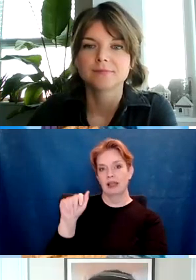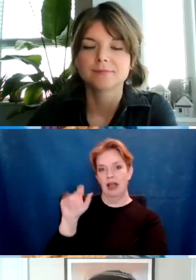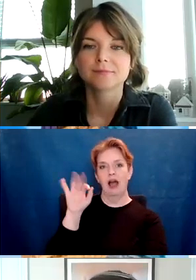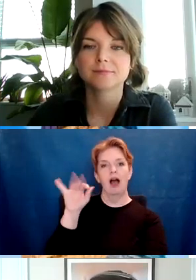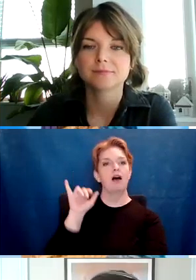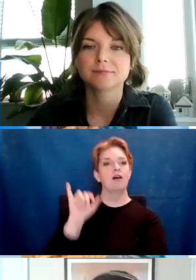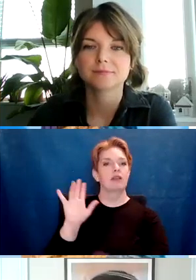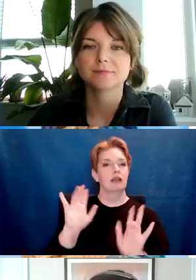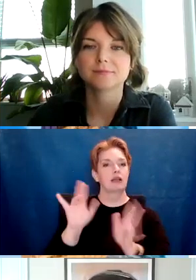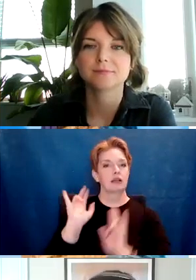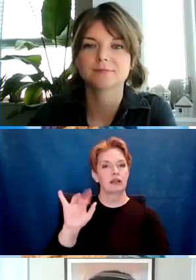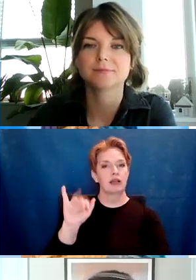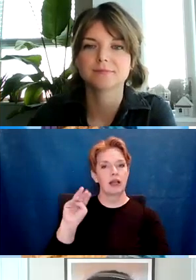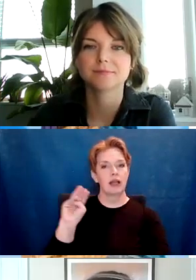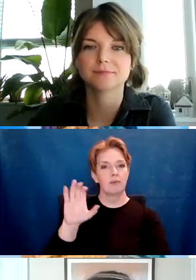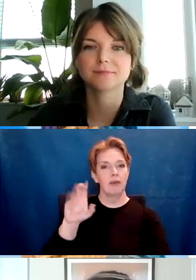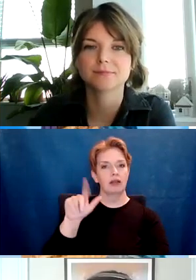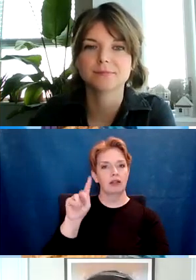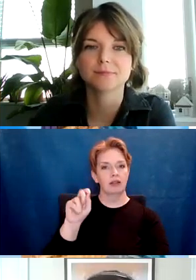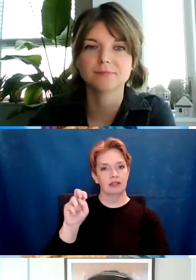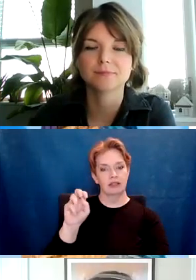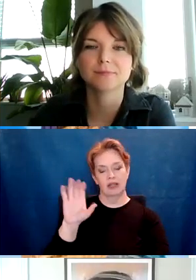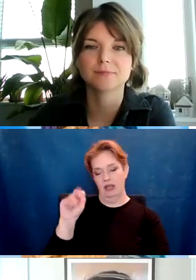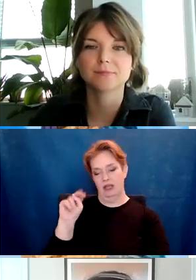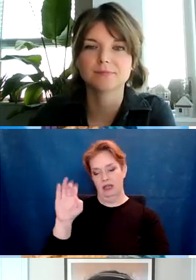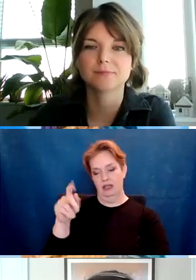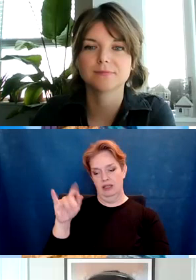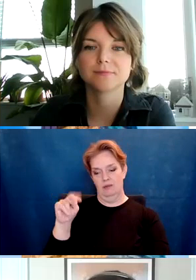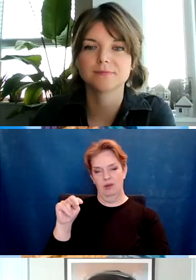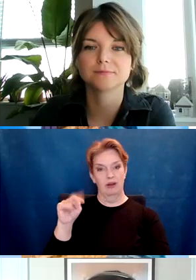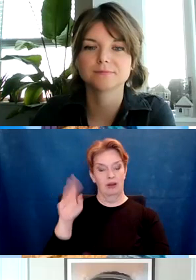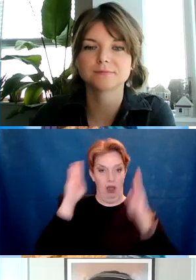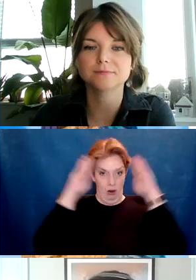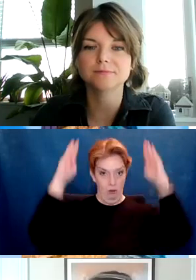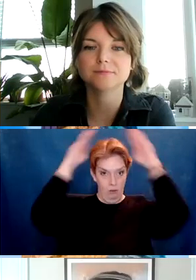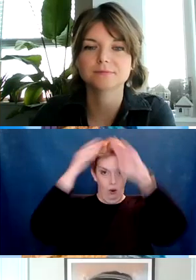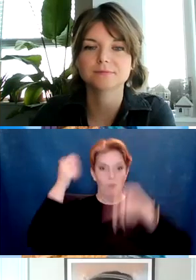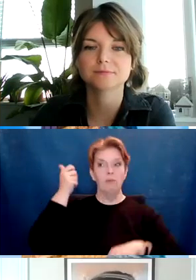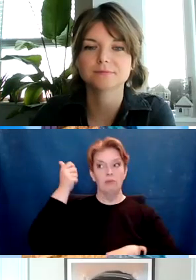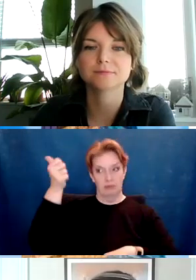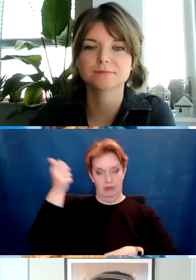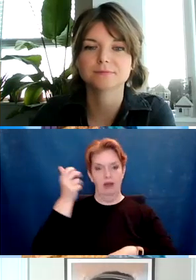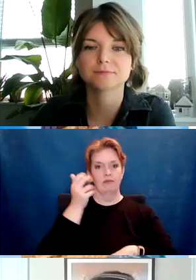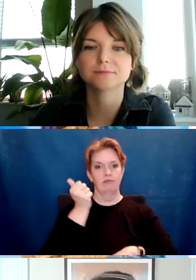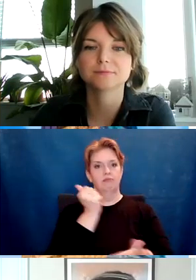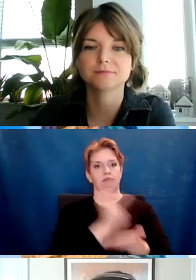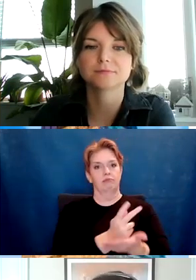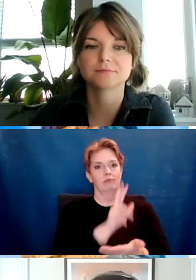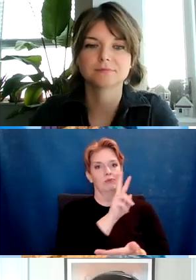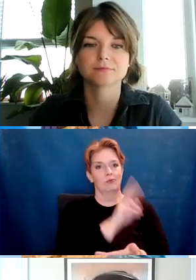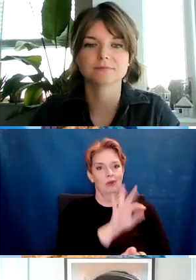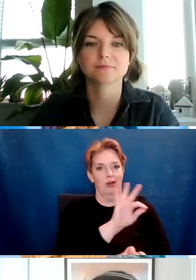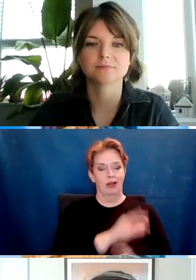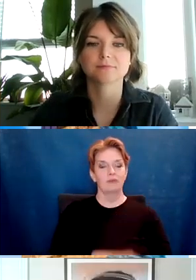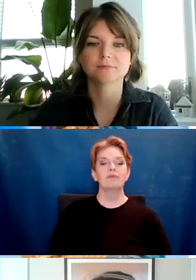designation by the Pope in 2009. And this is a wonderful example of mid-19th century architecture in town.